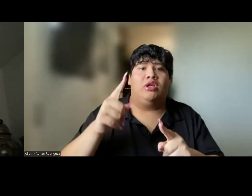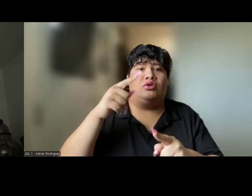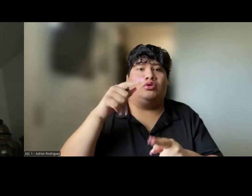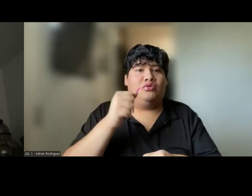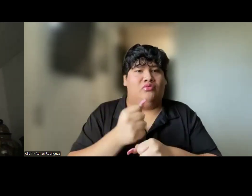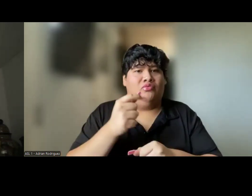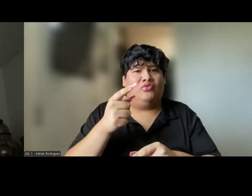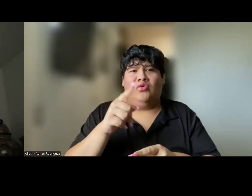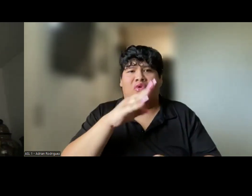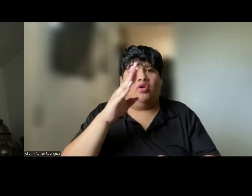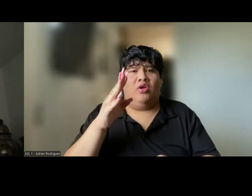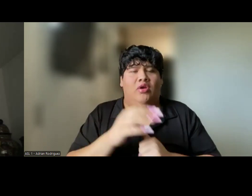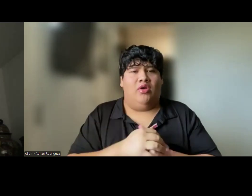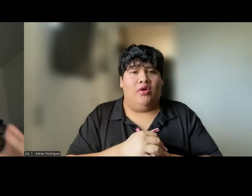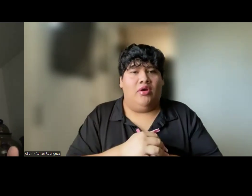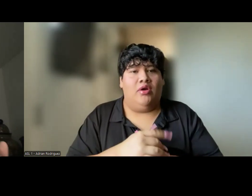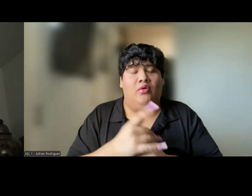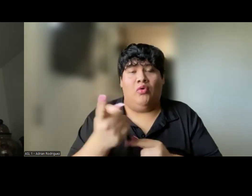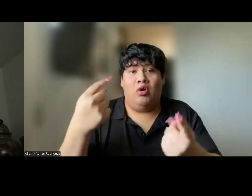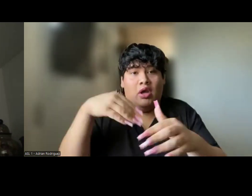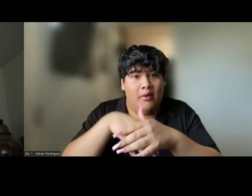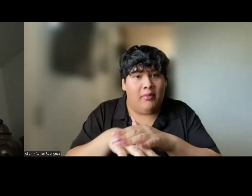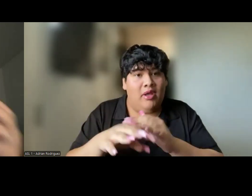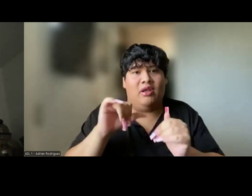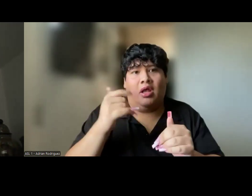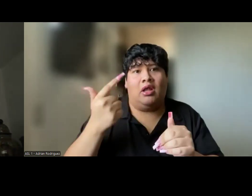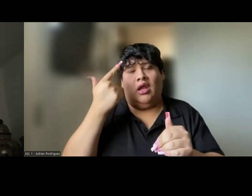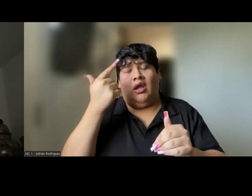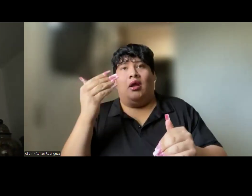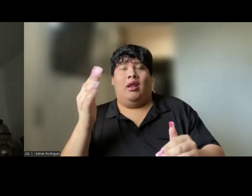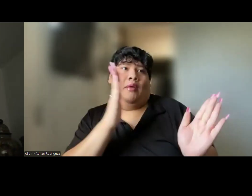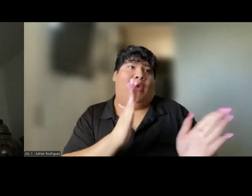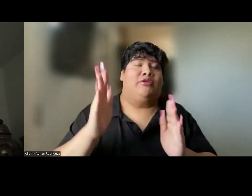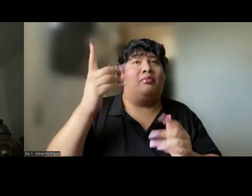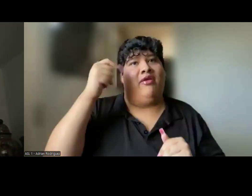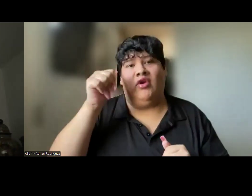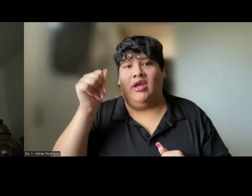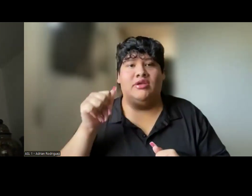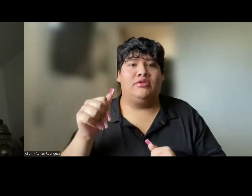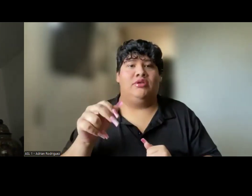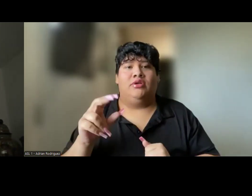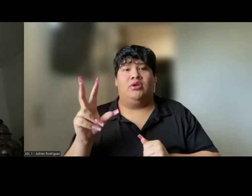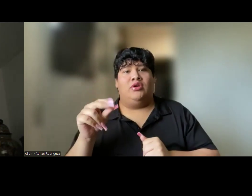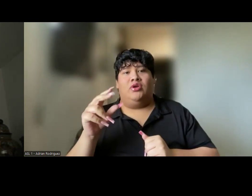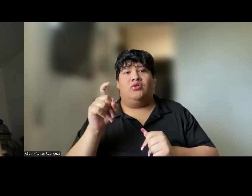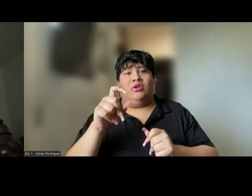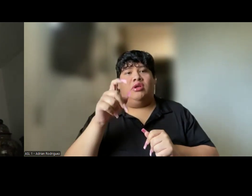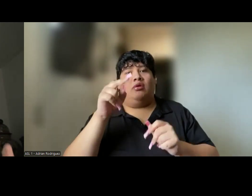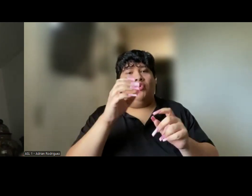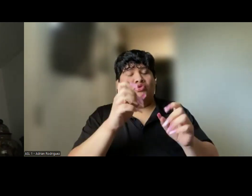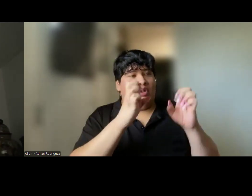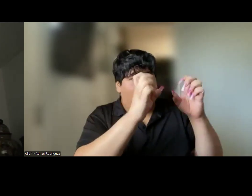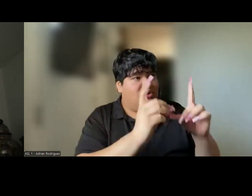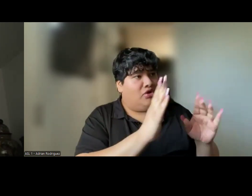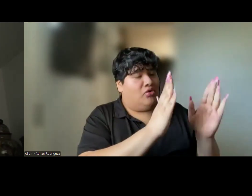person that won't have come in expecting to do a master plan for aging. That will really need your educational efforts